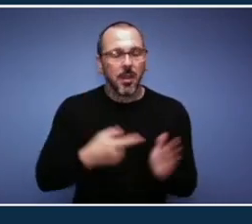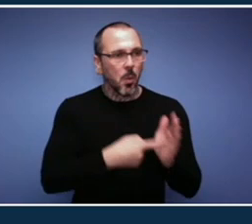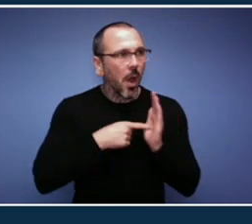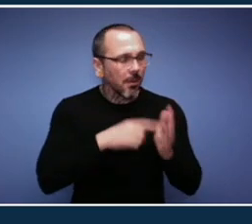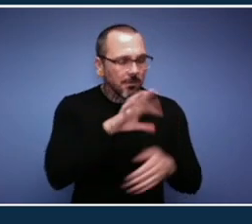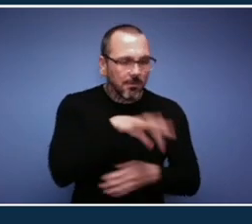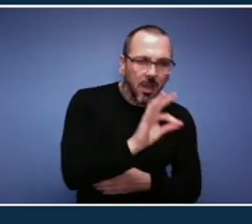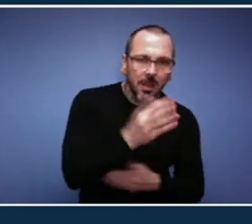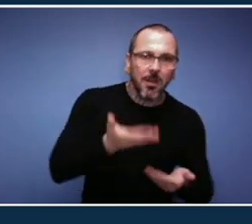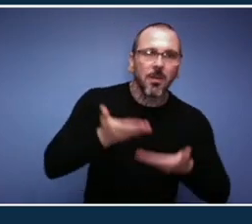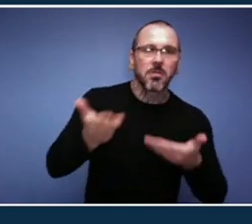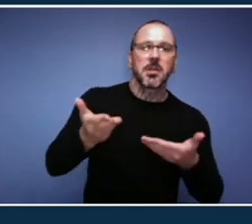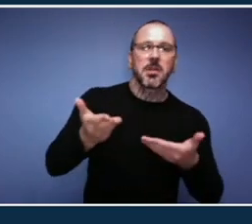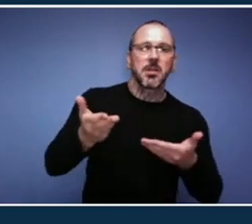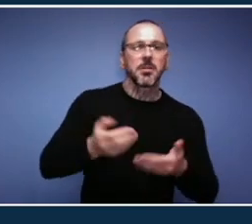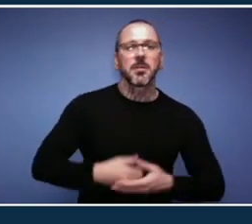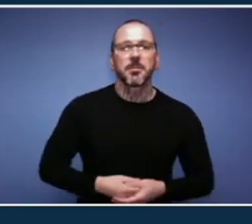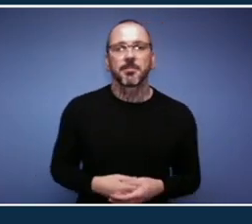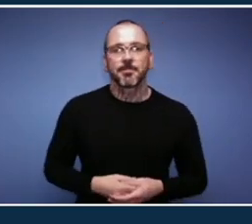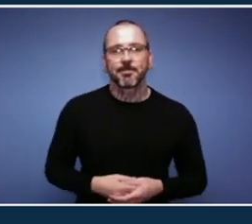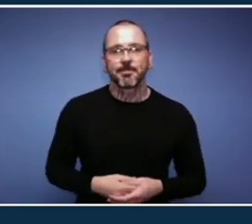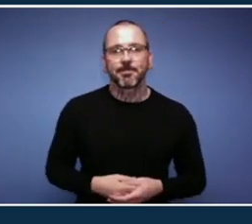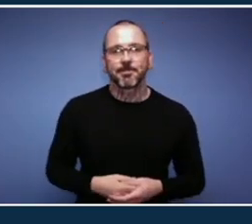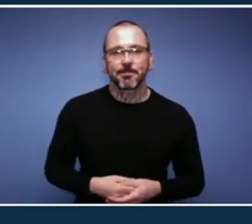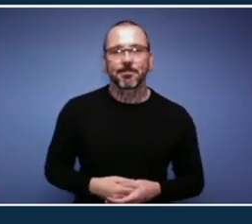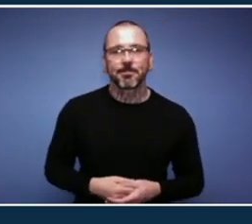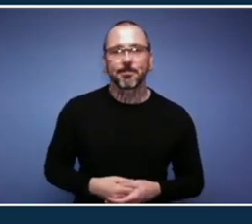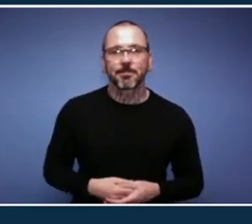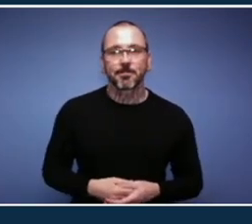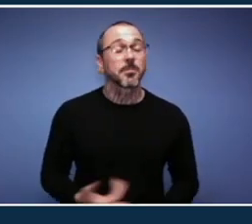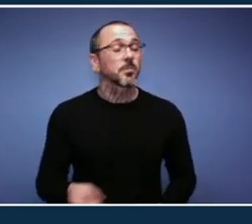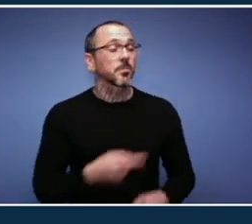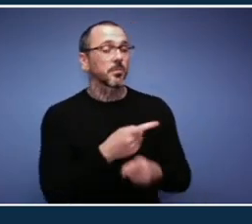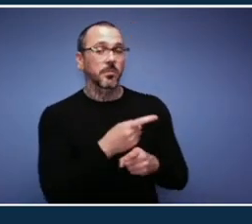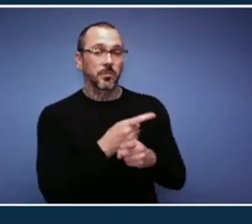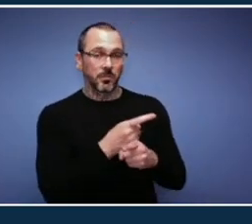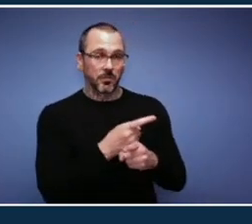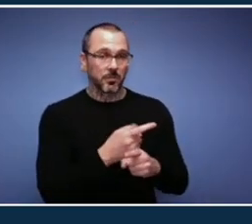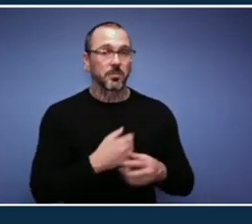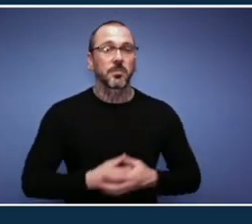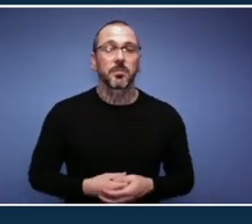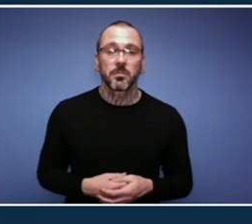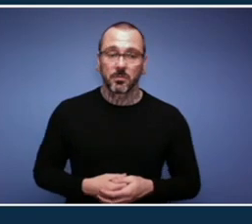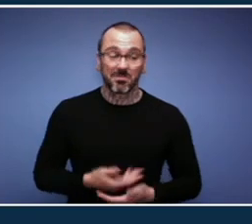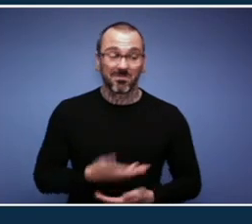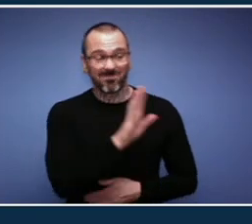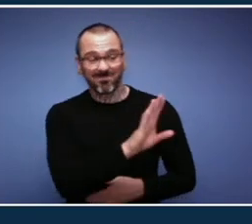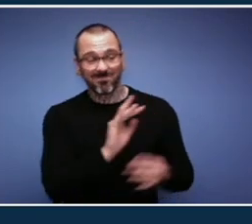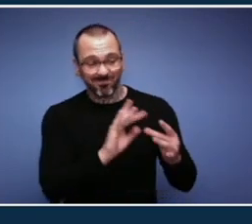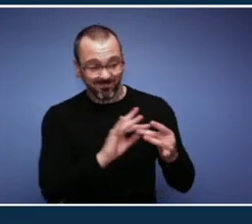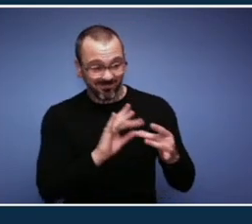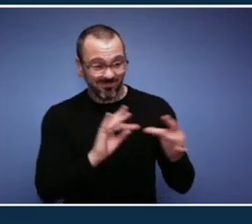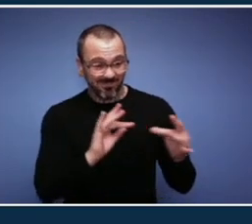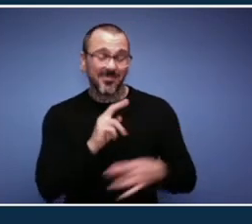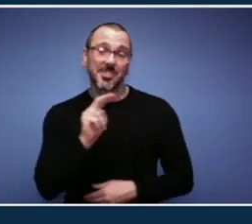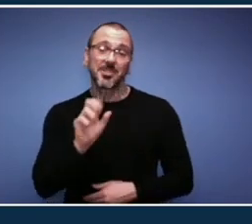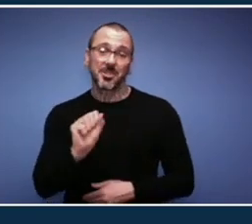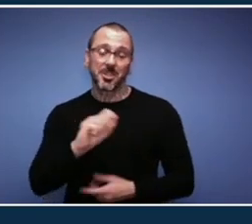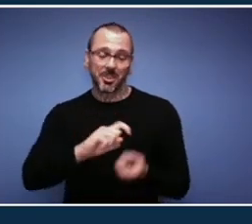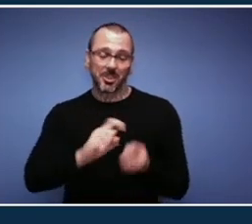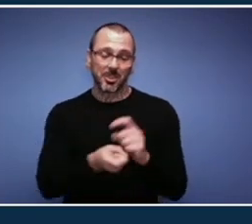Like Vicki's describing what kind of changes will be needed to the system here in Nova Scotia.